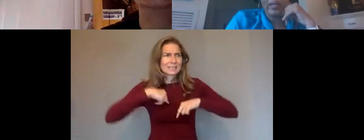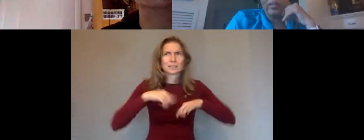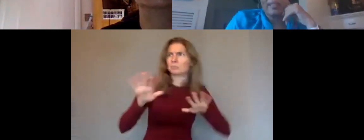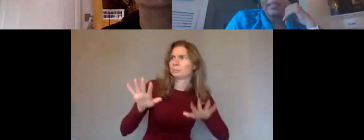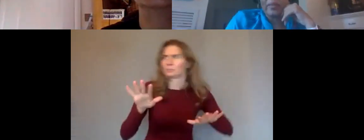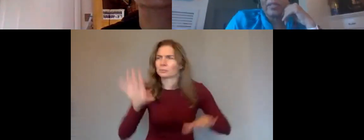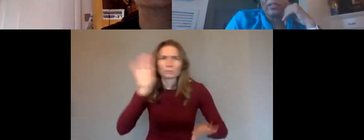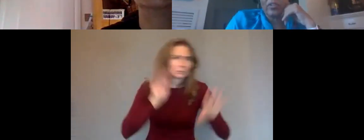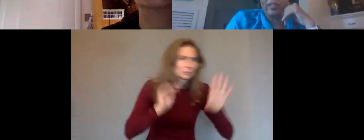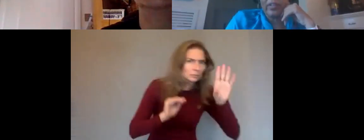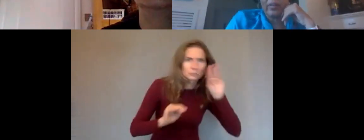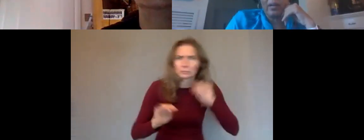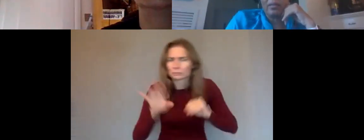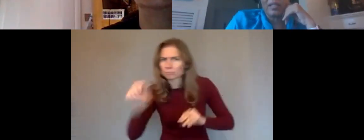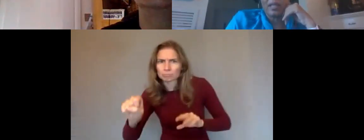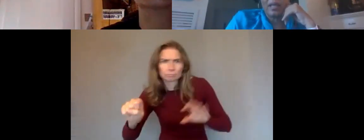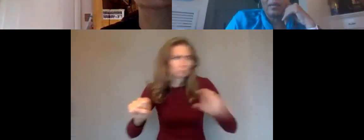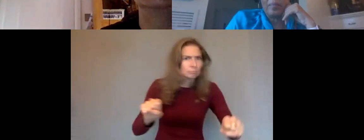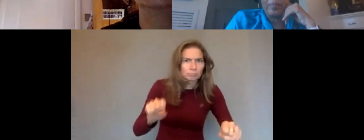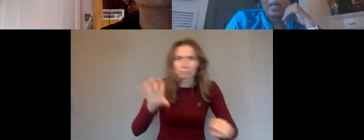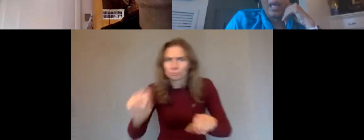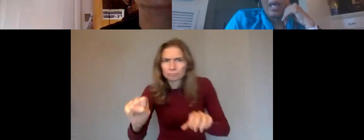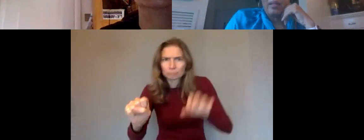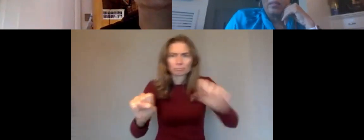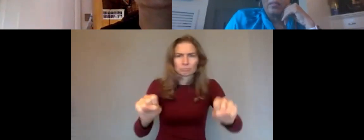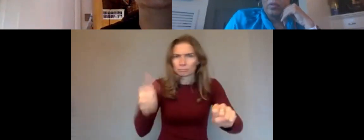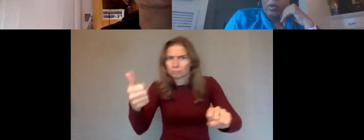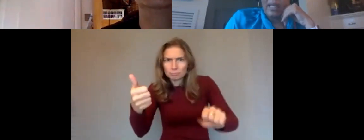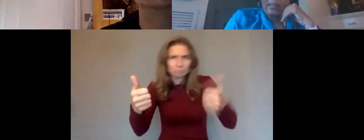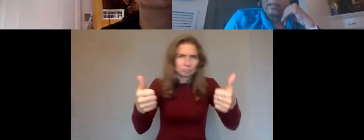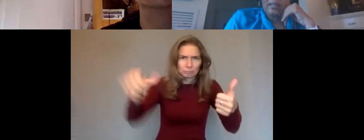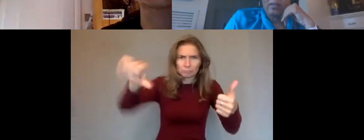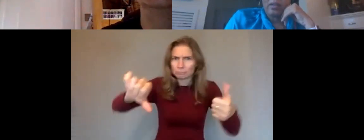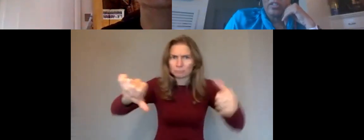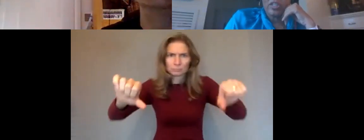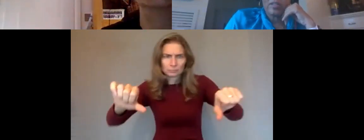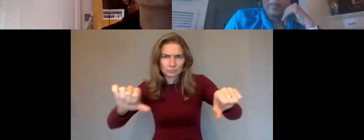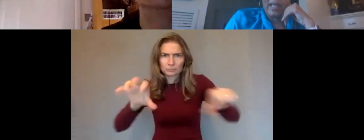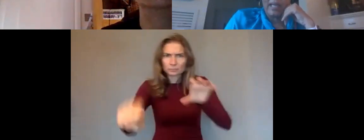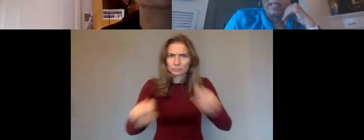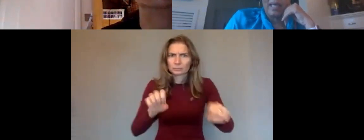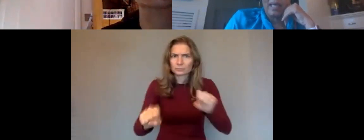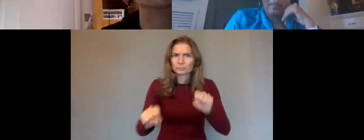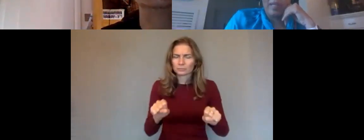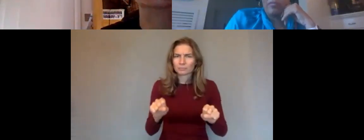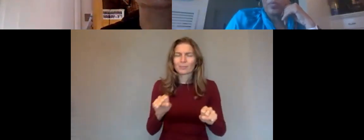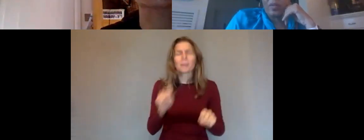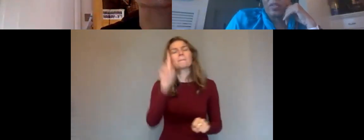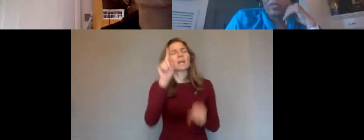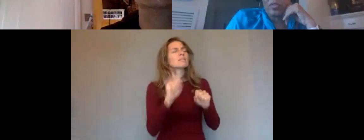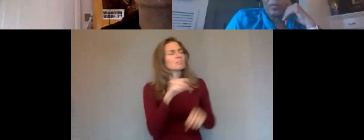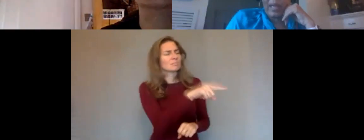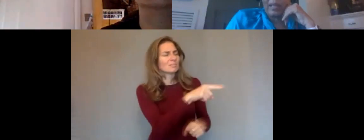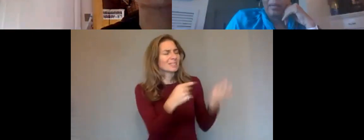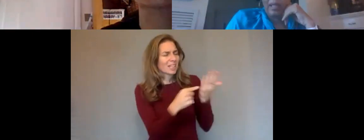And I think, quite honestly, we're still trying to figure out the role that technology has played in